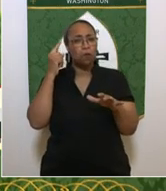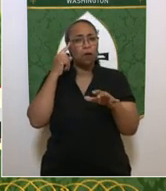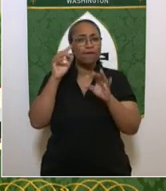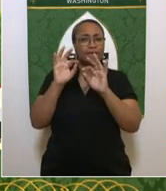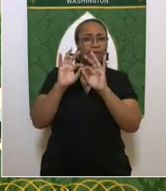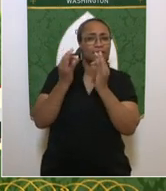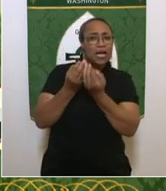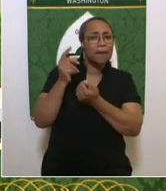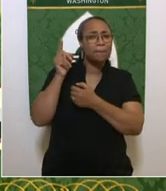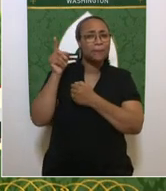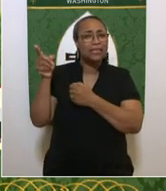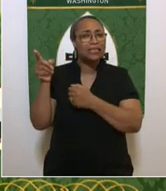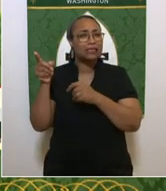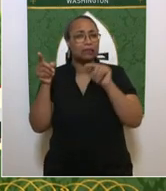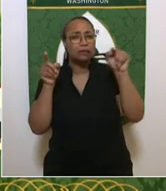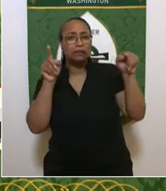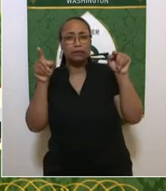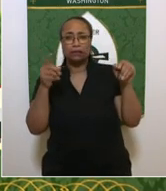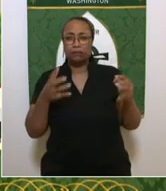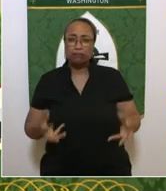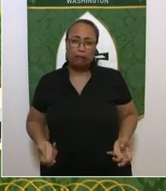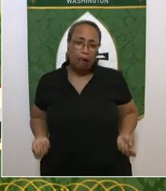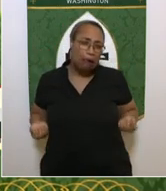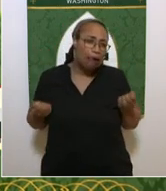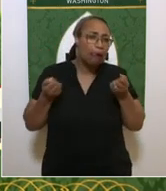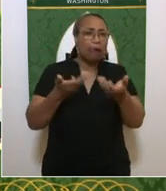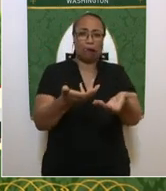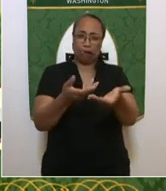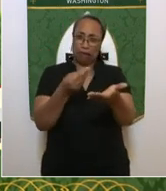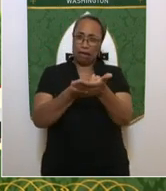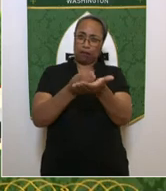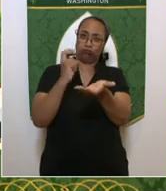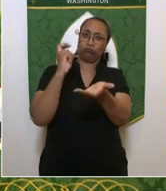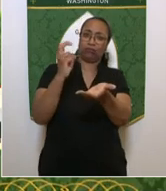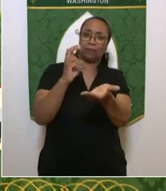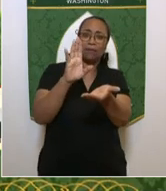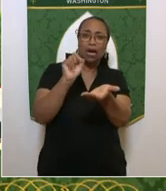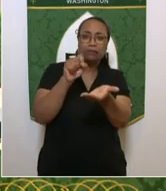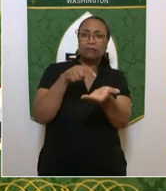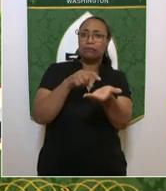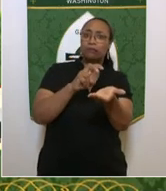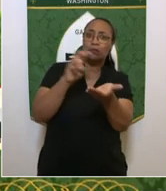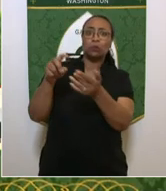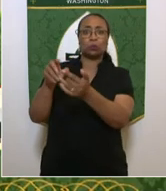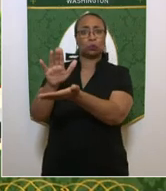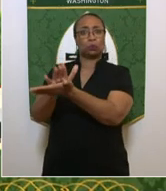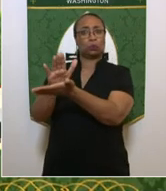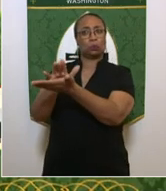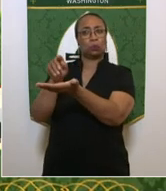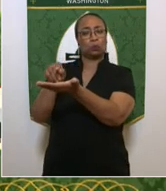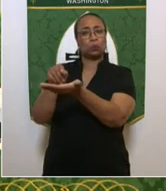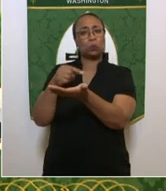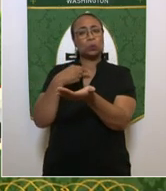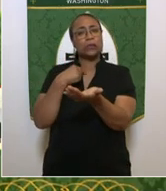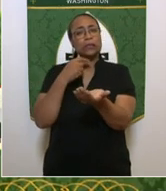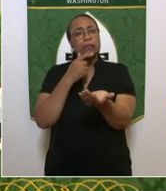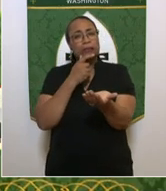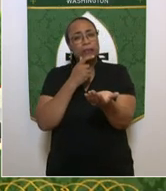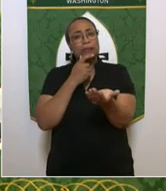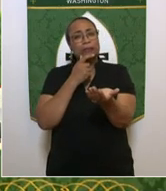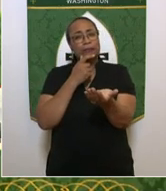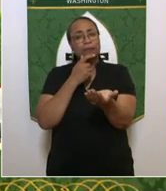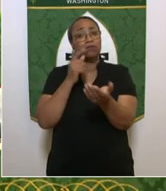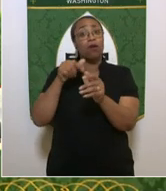ride the bus to school. We're a little bit different in DC than some other suburban places, for example, that have a school